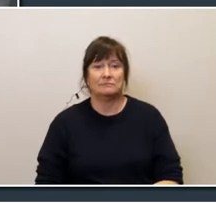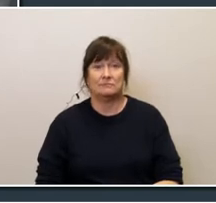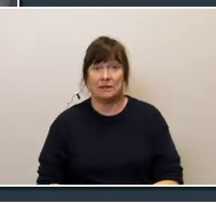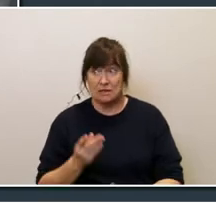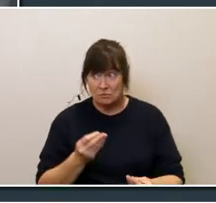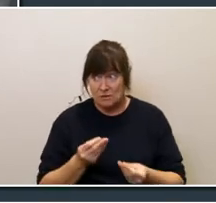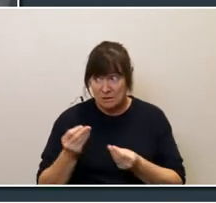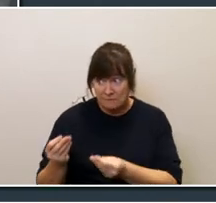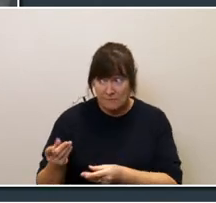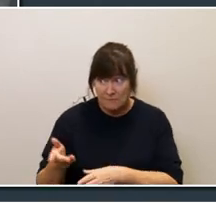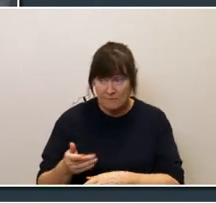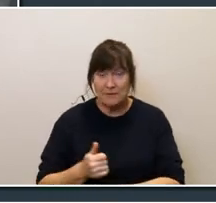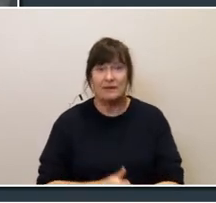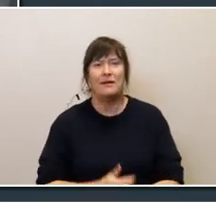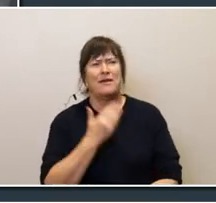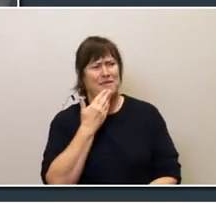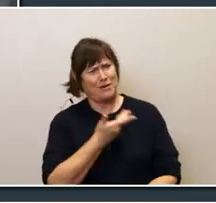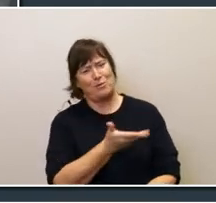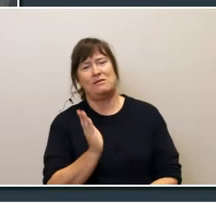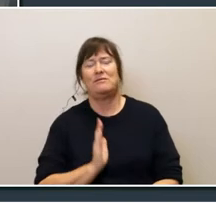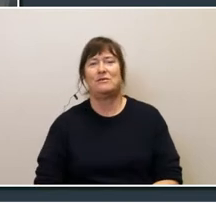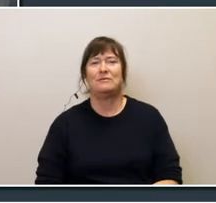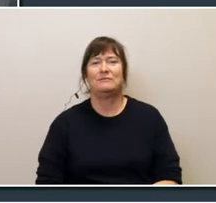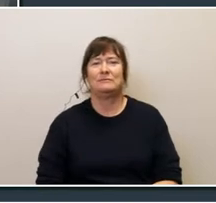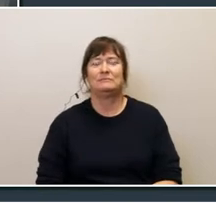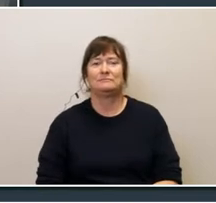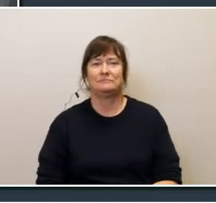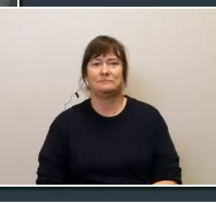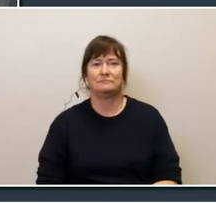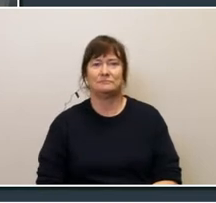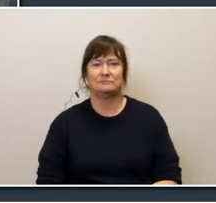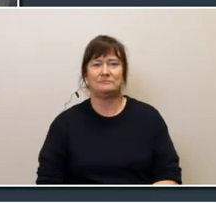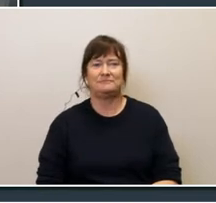give them to the mayor, please. Thank you all very much.